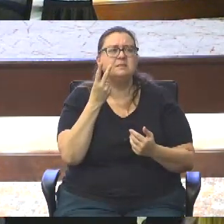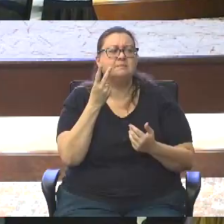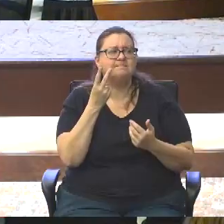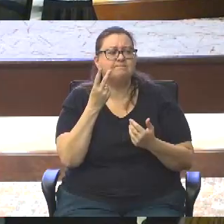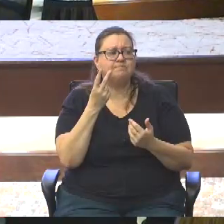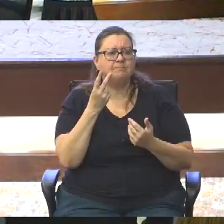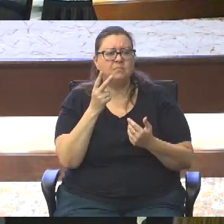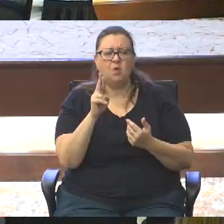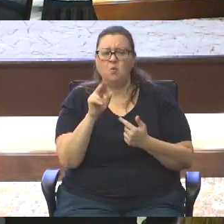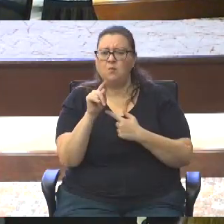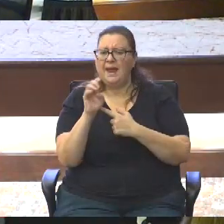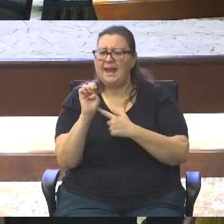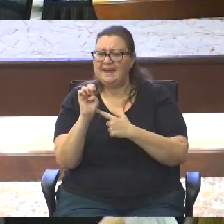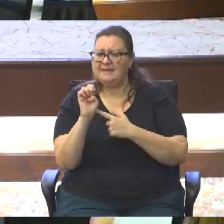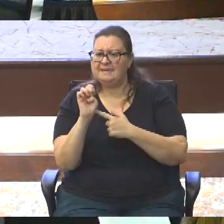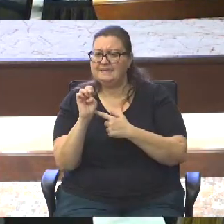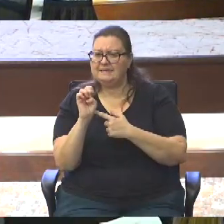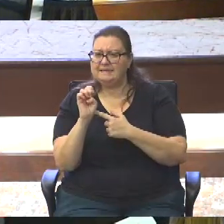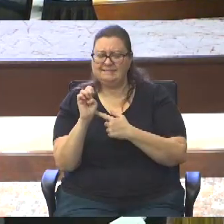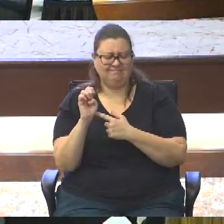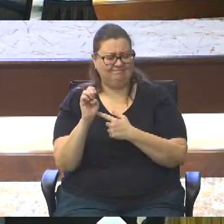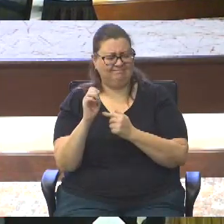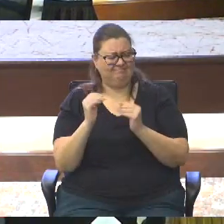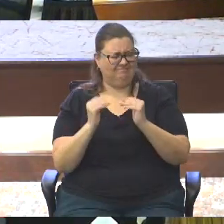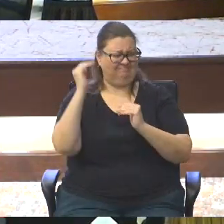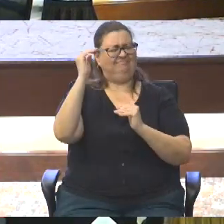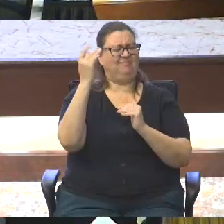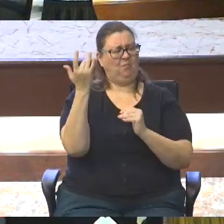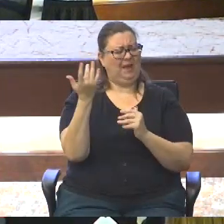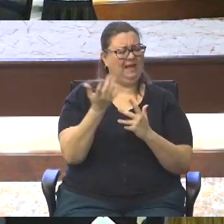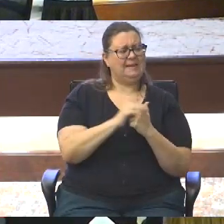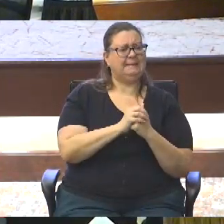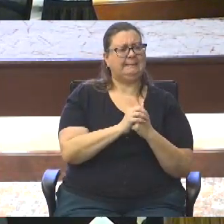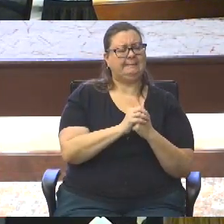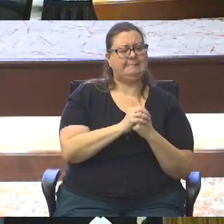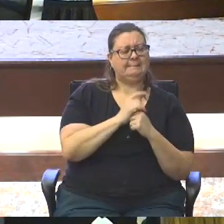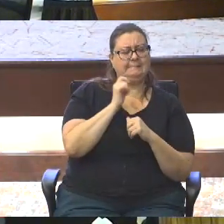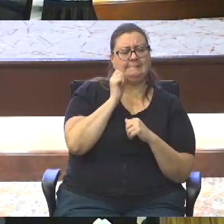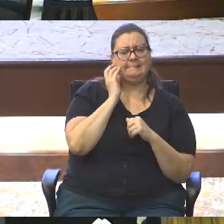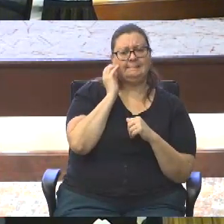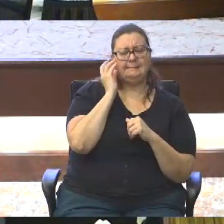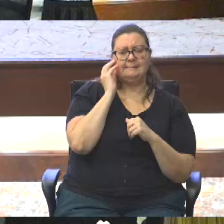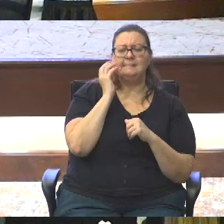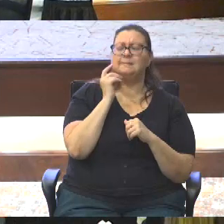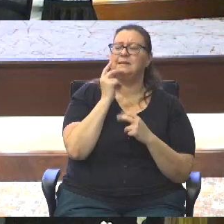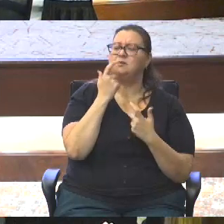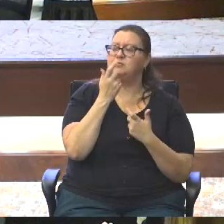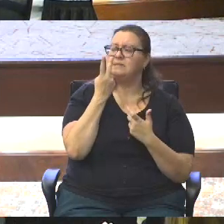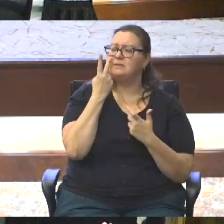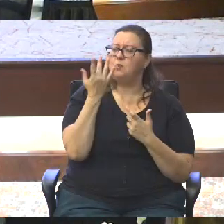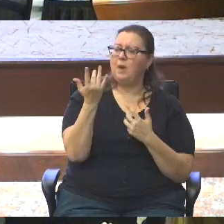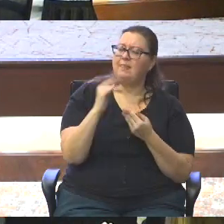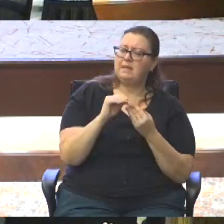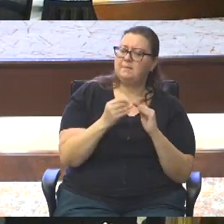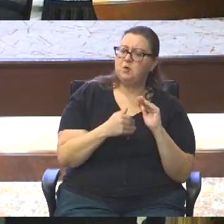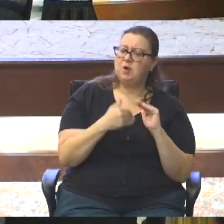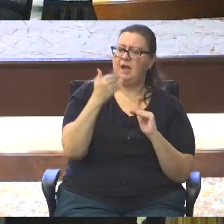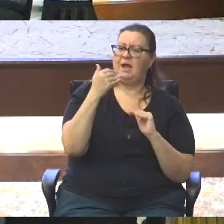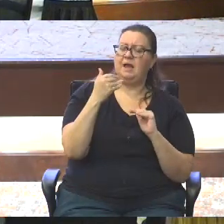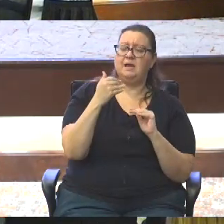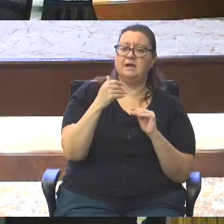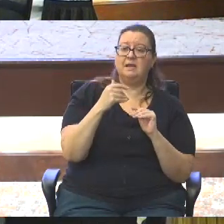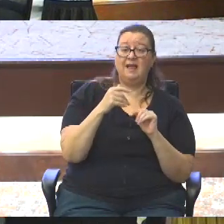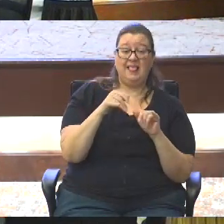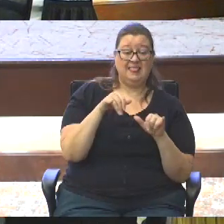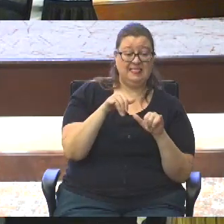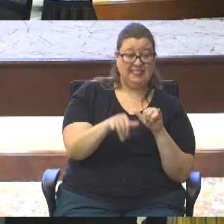still very high. I guess I was anticipating this far in, we might see some edges and challenges there. Because I know that length of